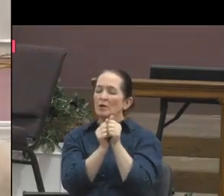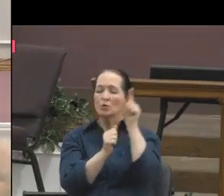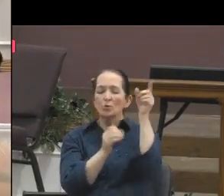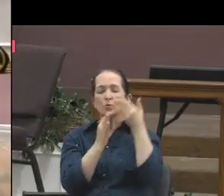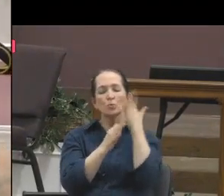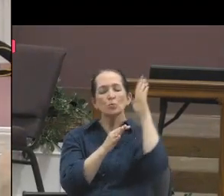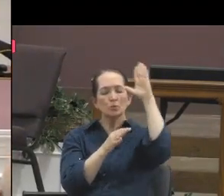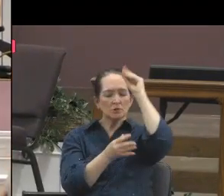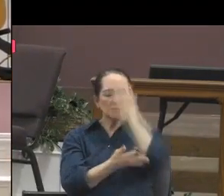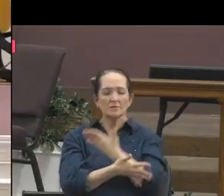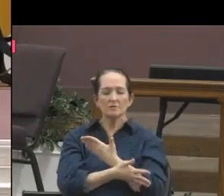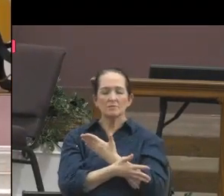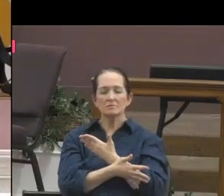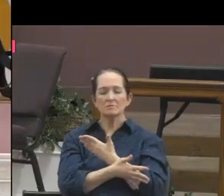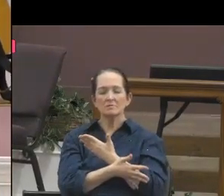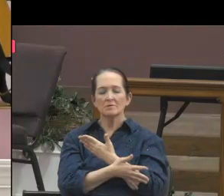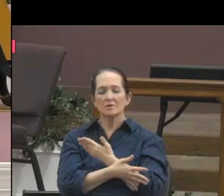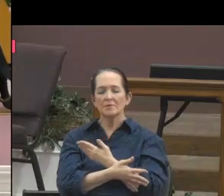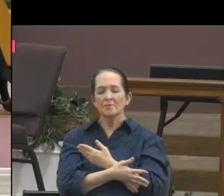Son.